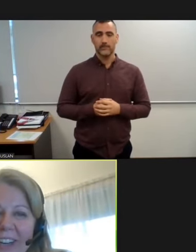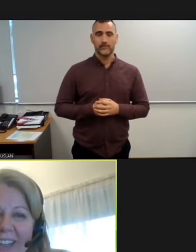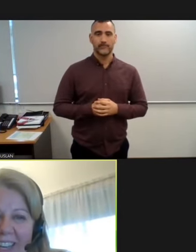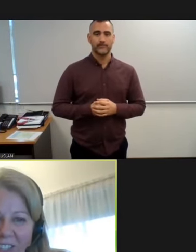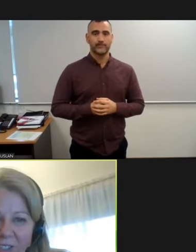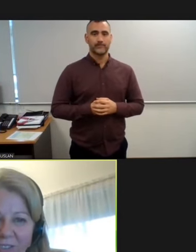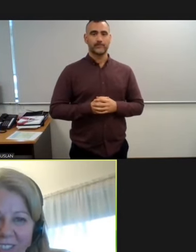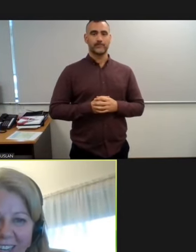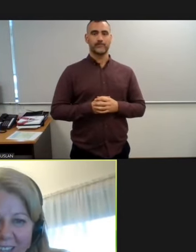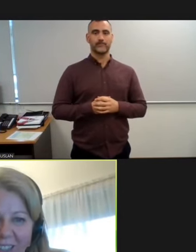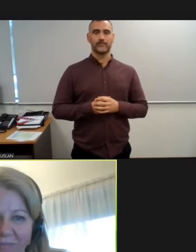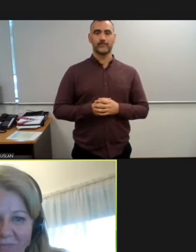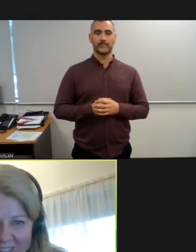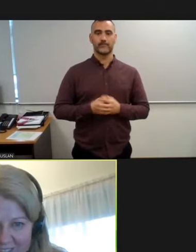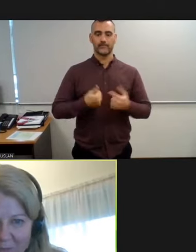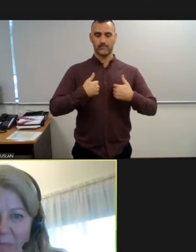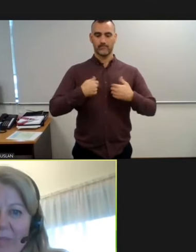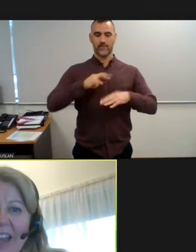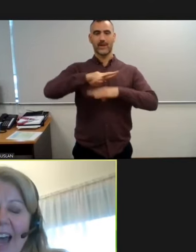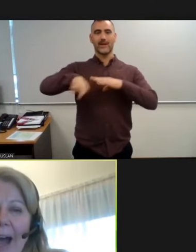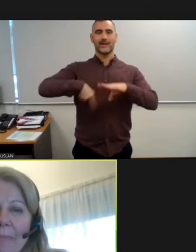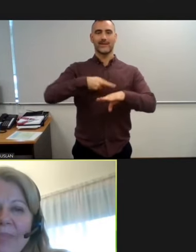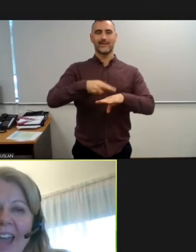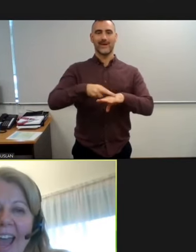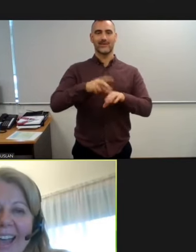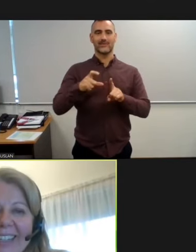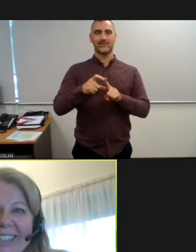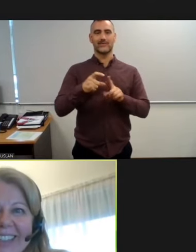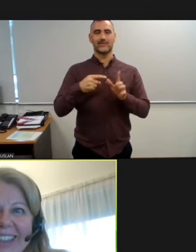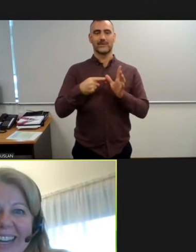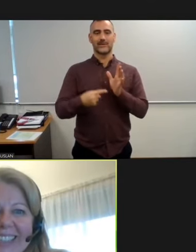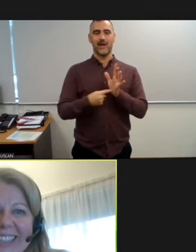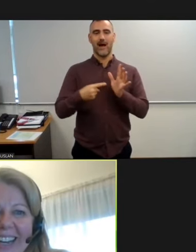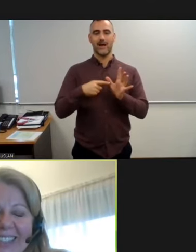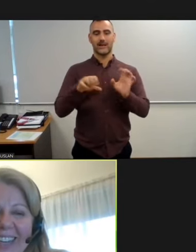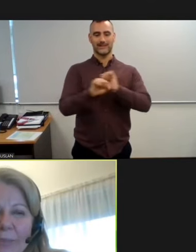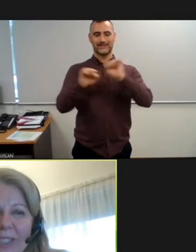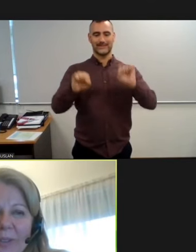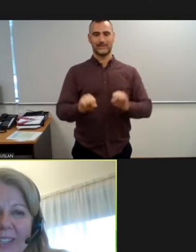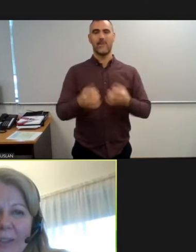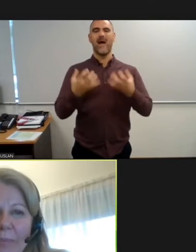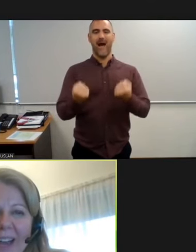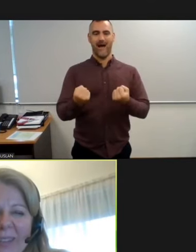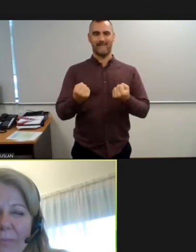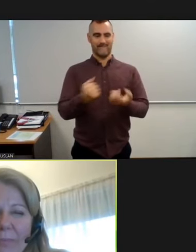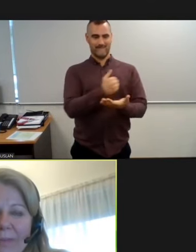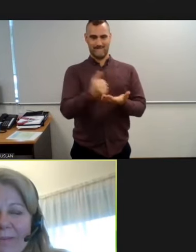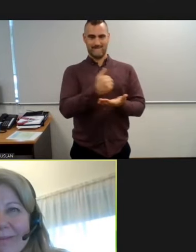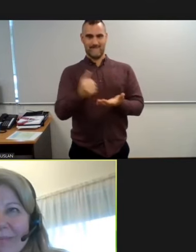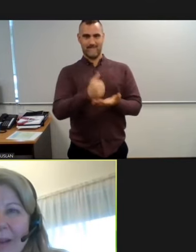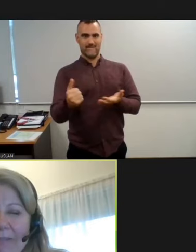we have a national data system, and that data comes to us